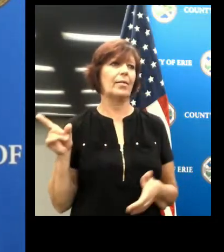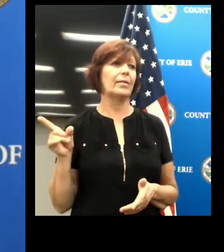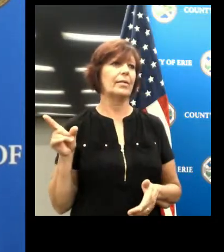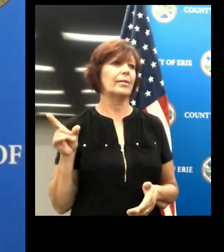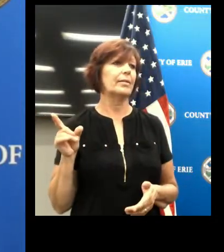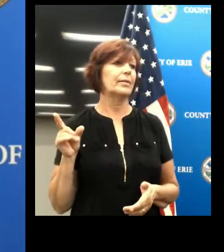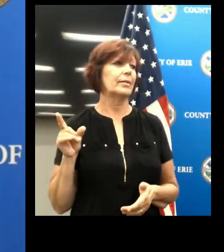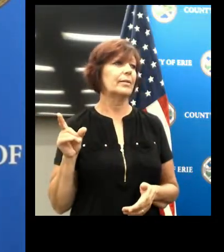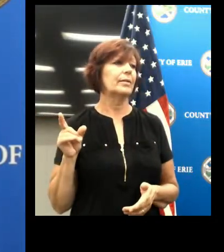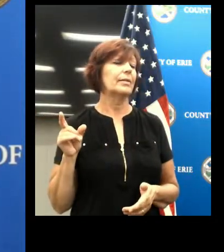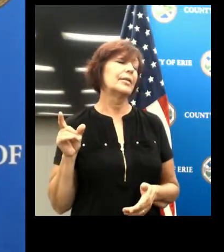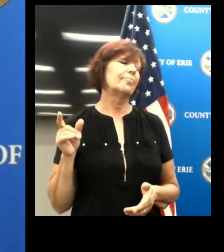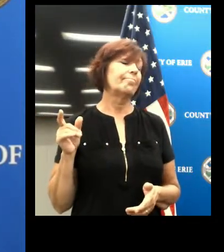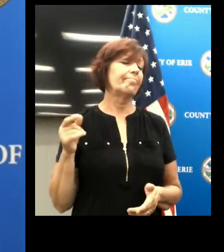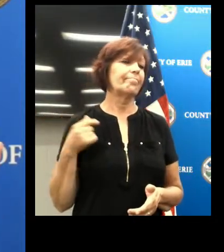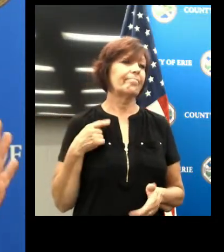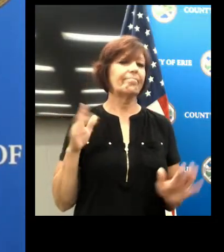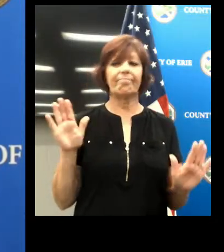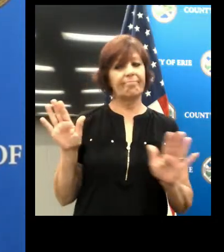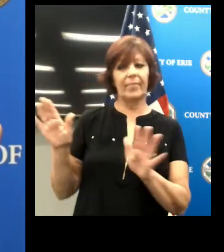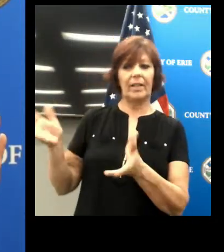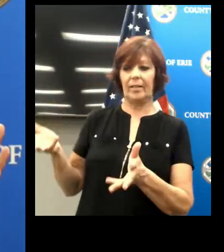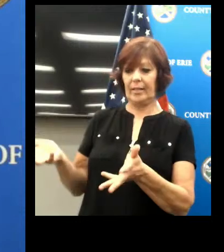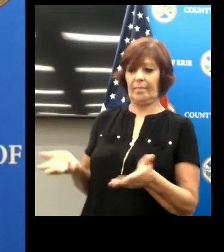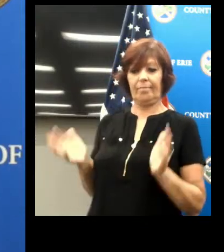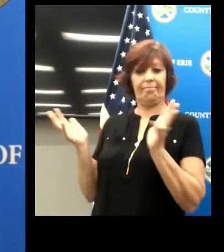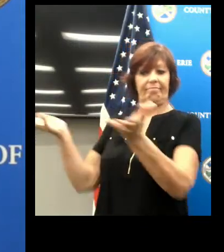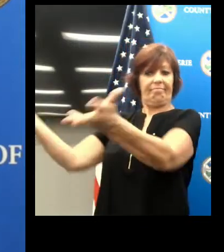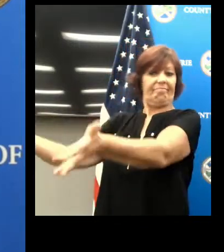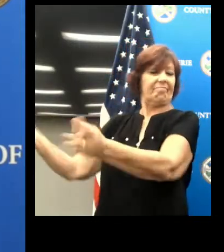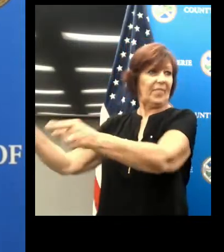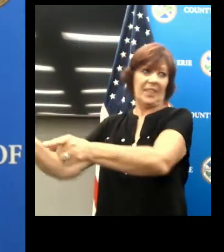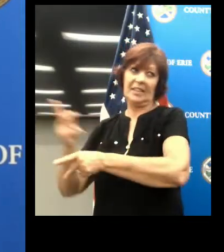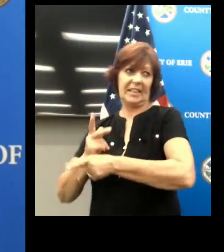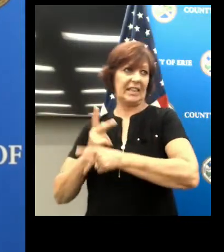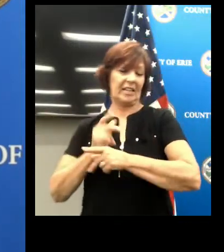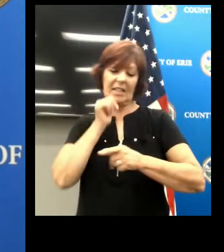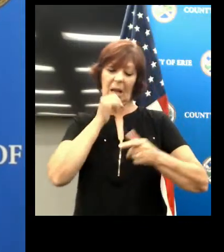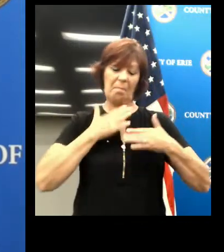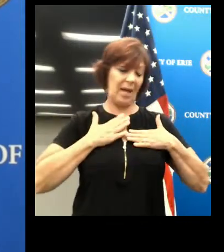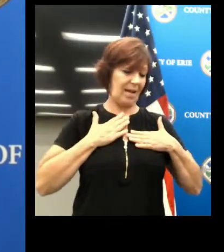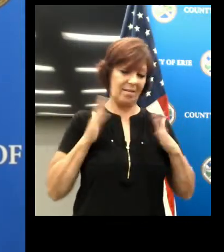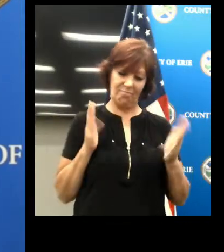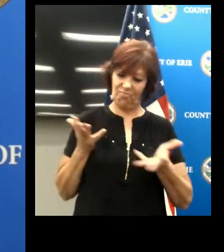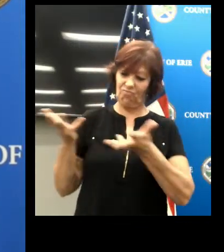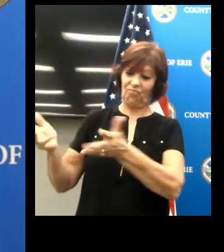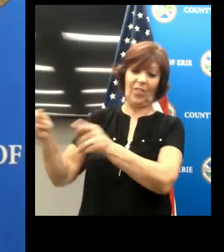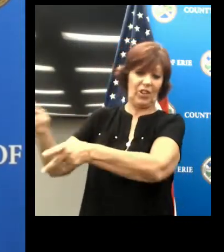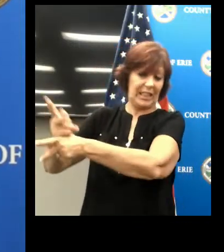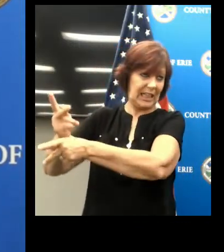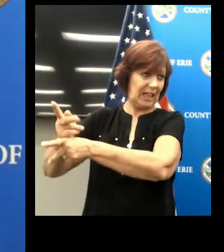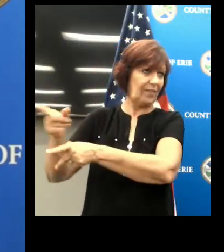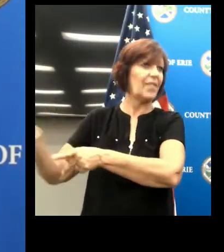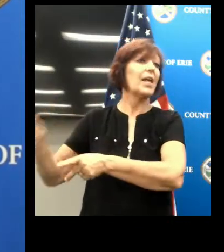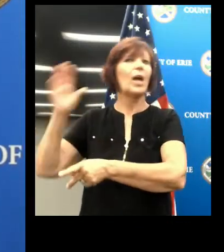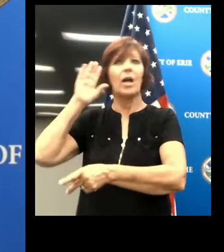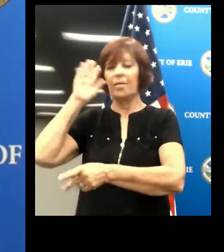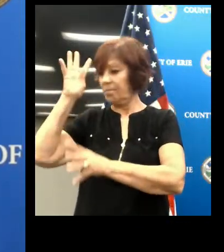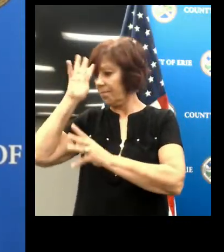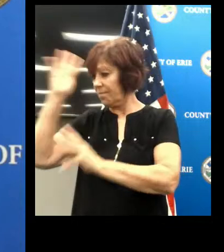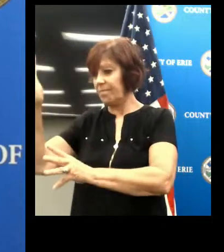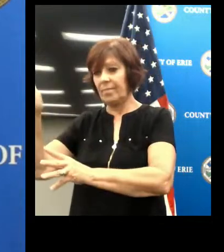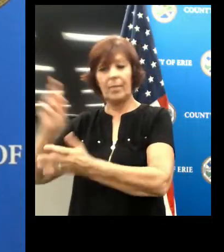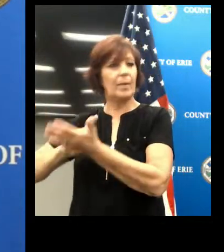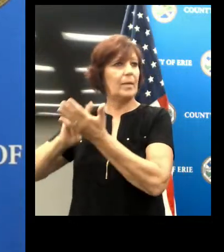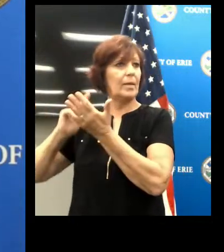And I pretty much said, you guys handle it. This is not my bailiwick. So you guys come up with this. I'm dealing with